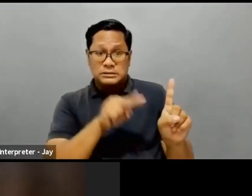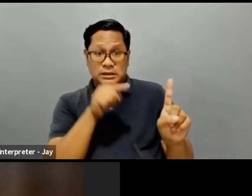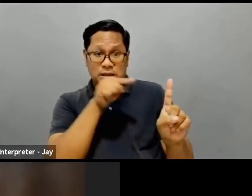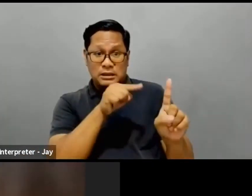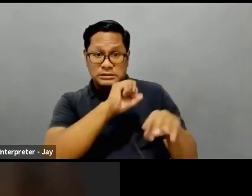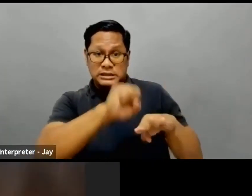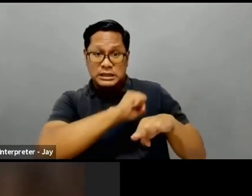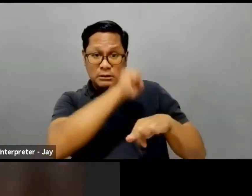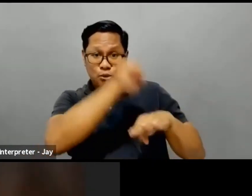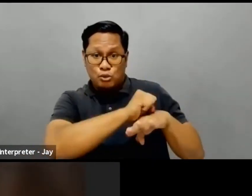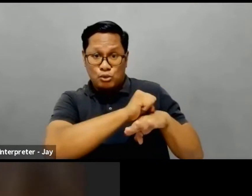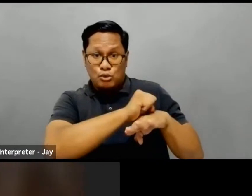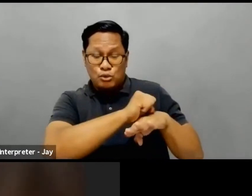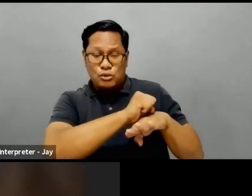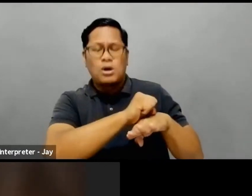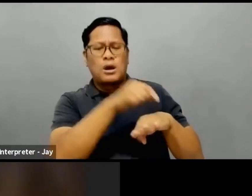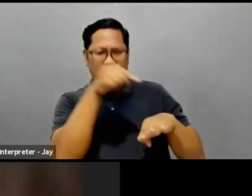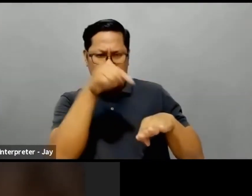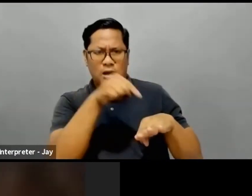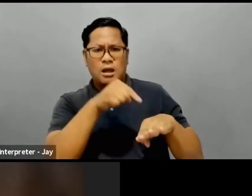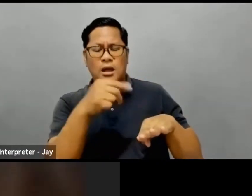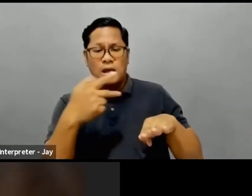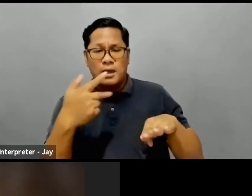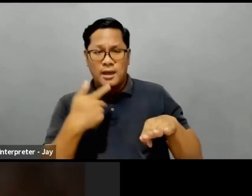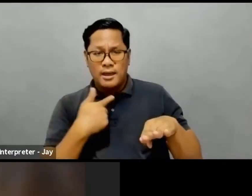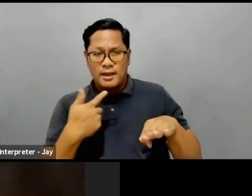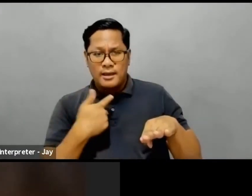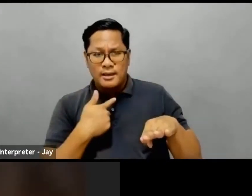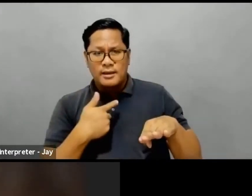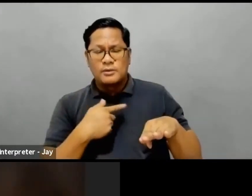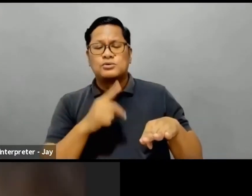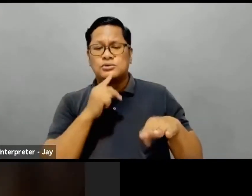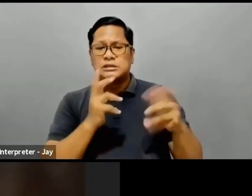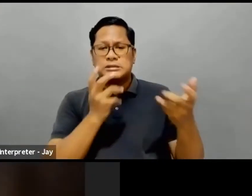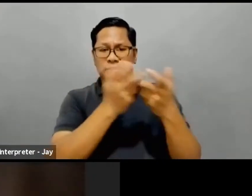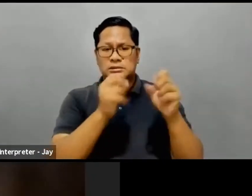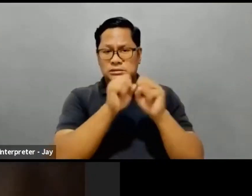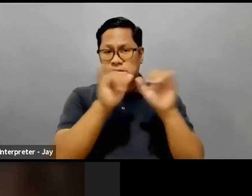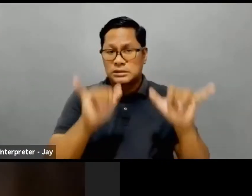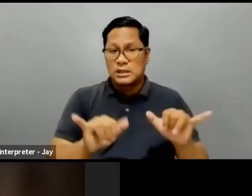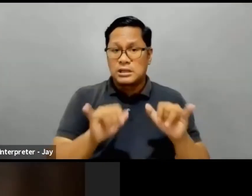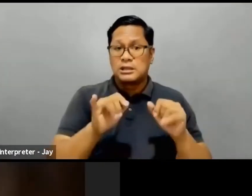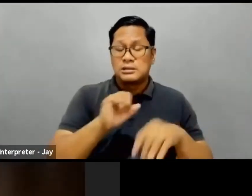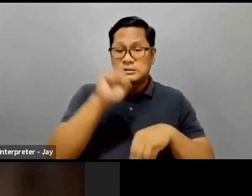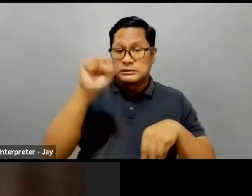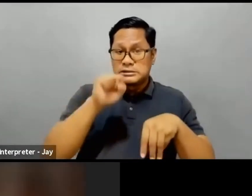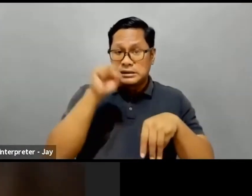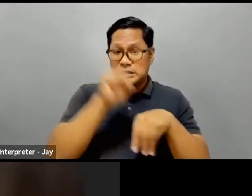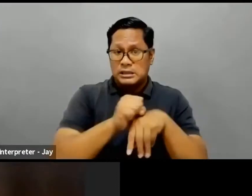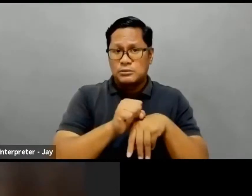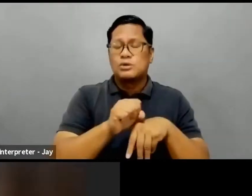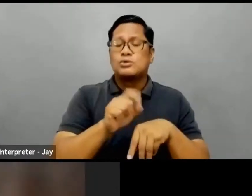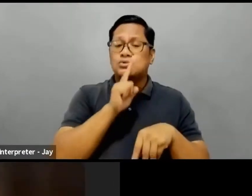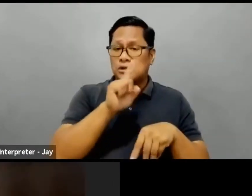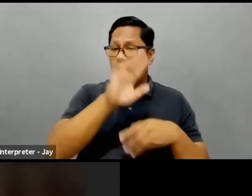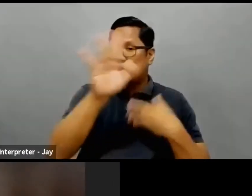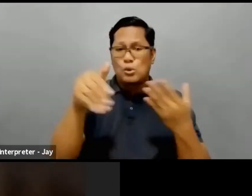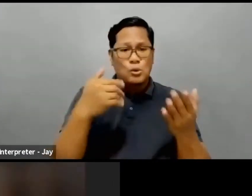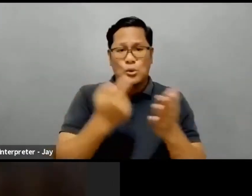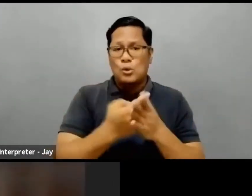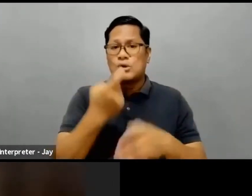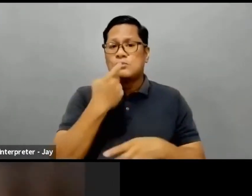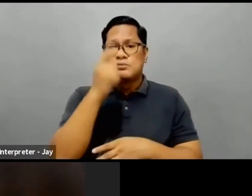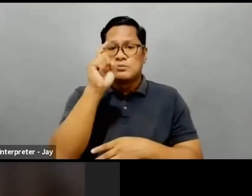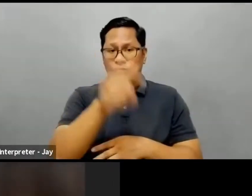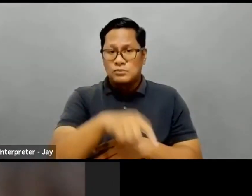Singapore, there are 3 tiers to their system. And sa Singapore, it's mandated. Mandado ang mga tao